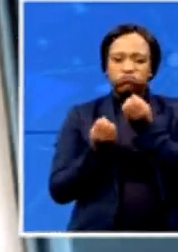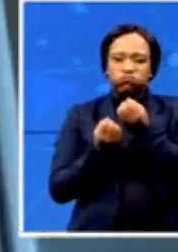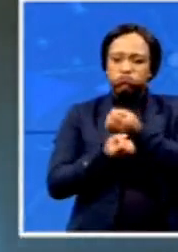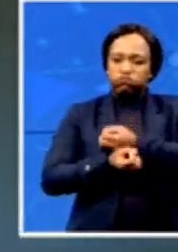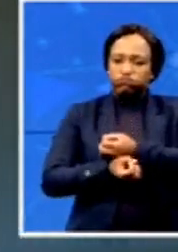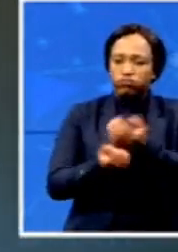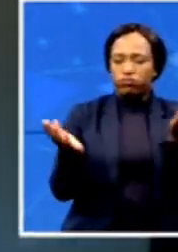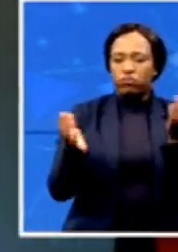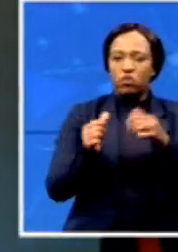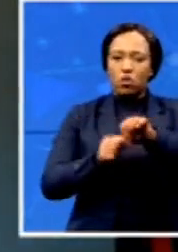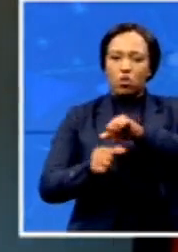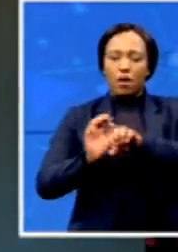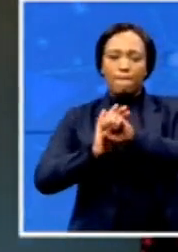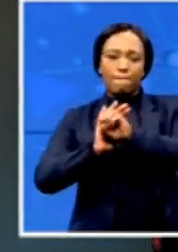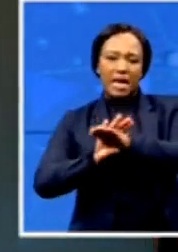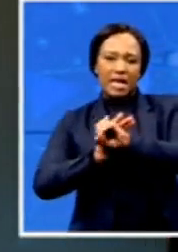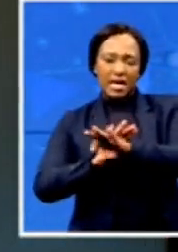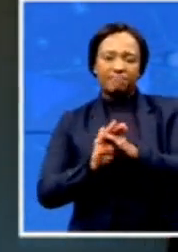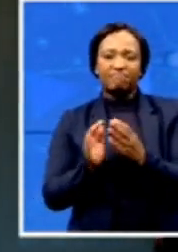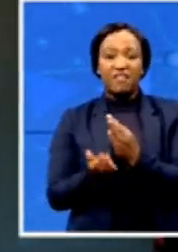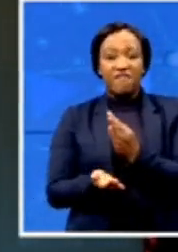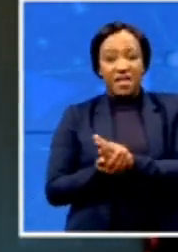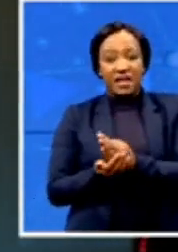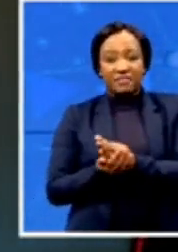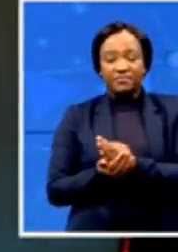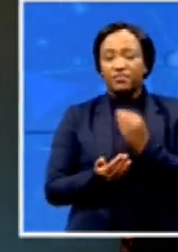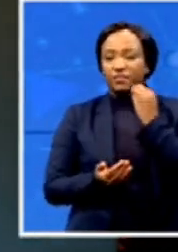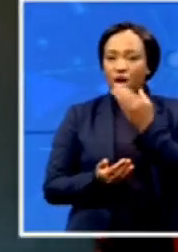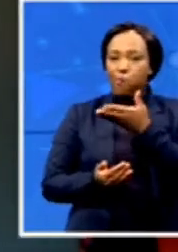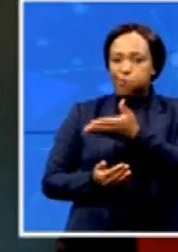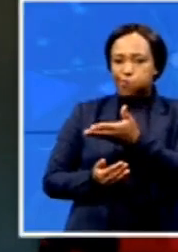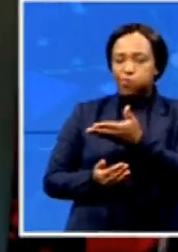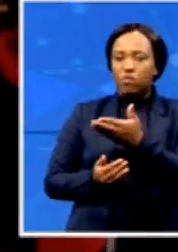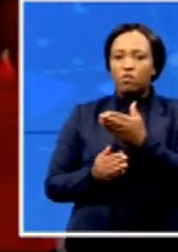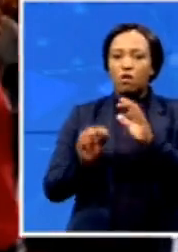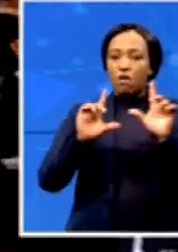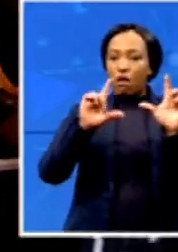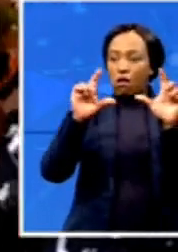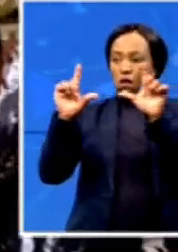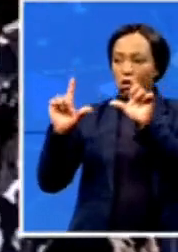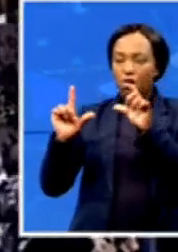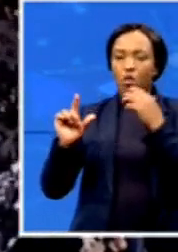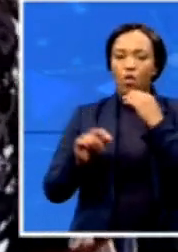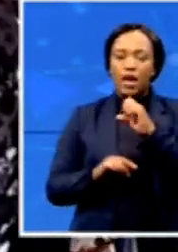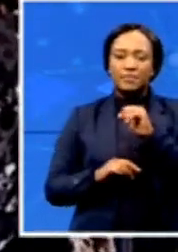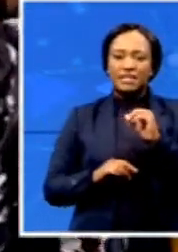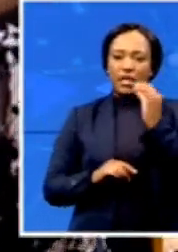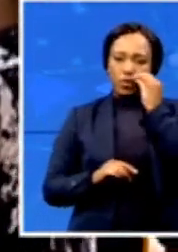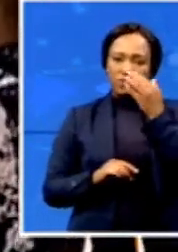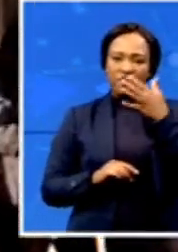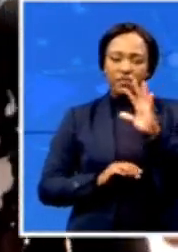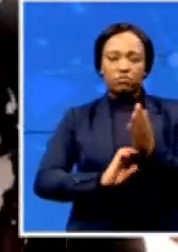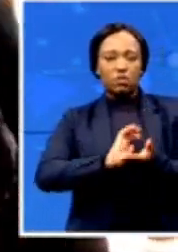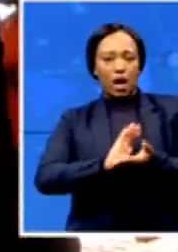verified one is also there on our visuals as SABC News, as we have been updating you about the